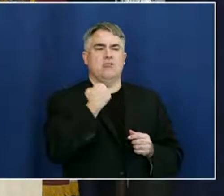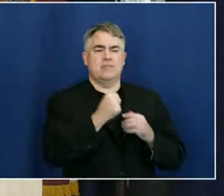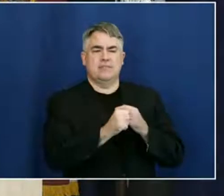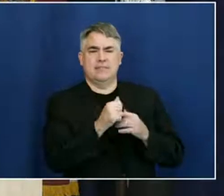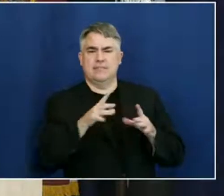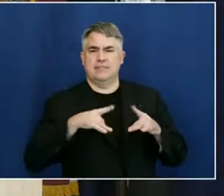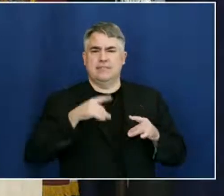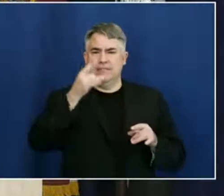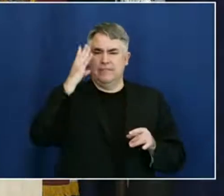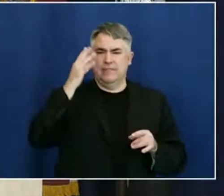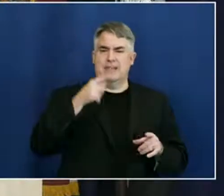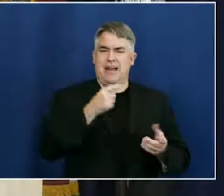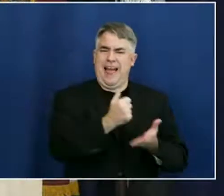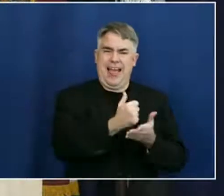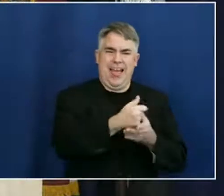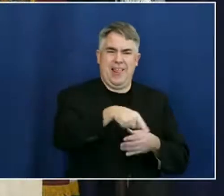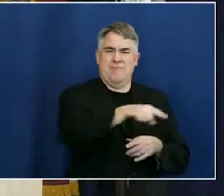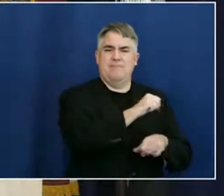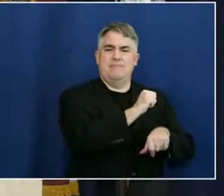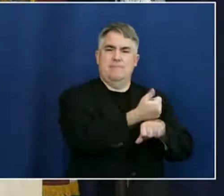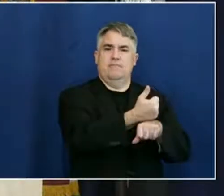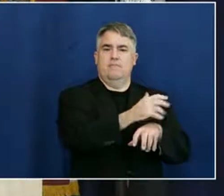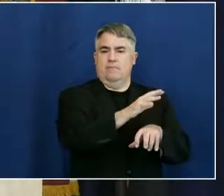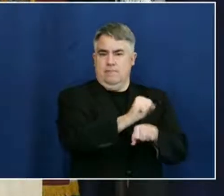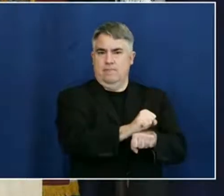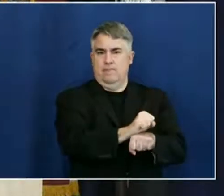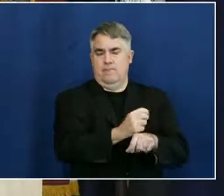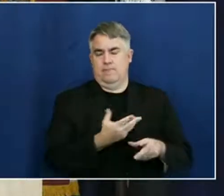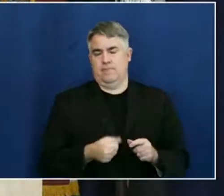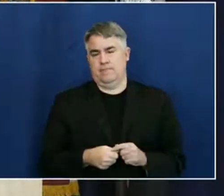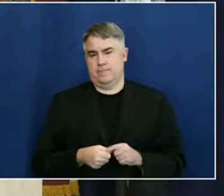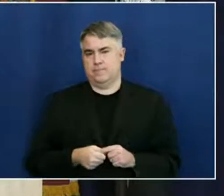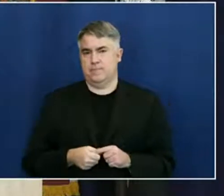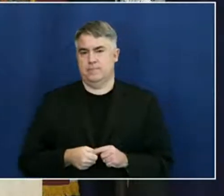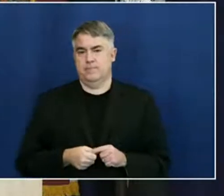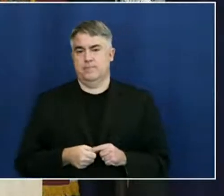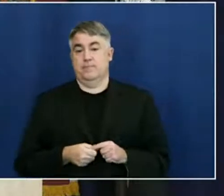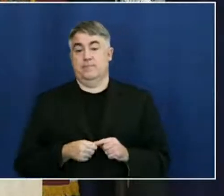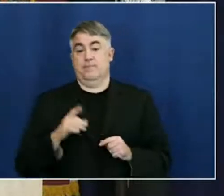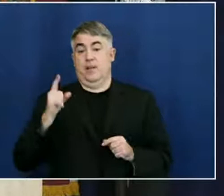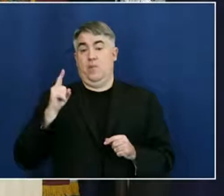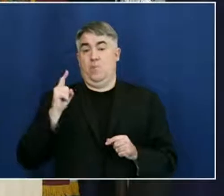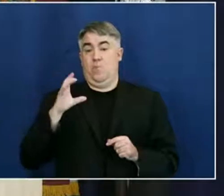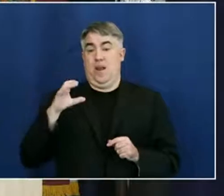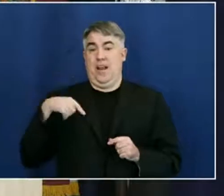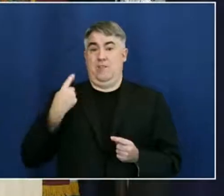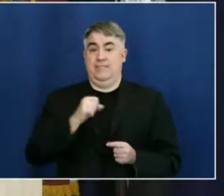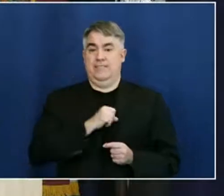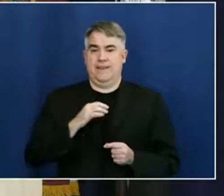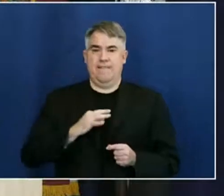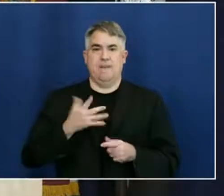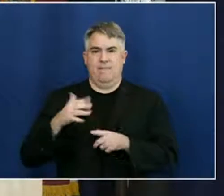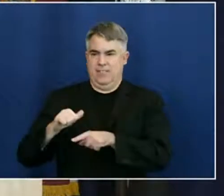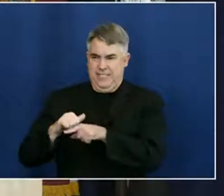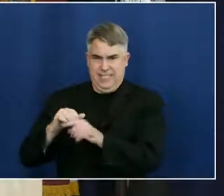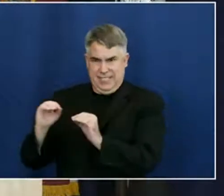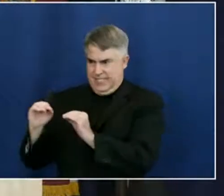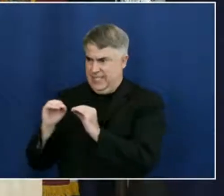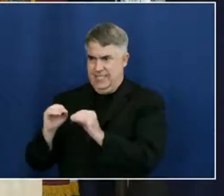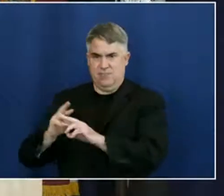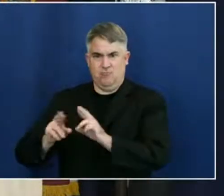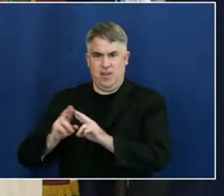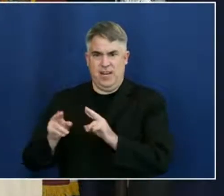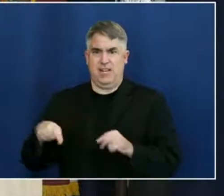appointments. 100 promotoras, community health workers, have been trained, and then several are still in the process of